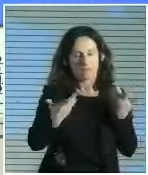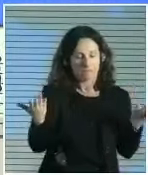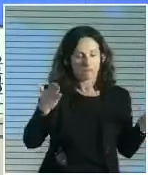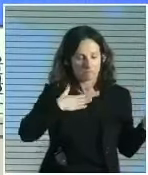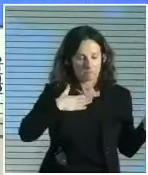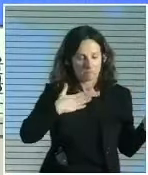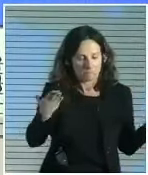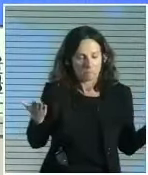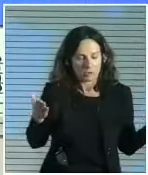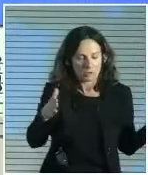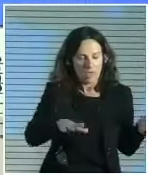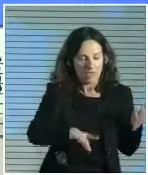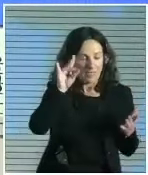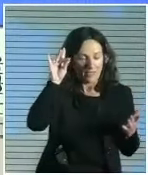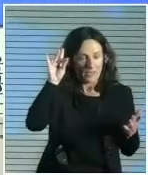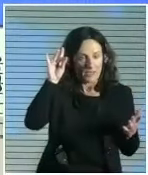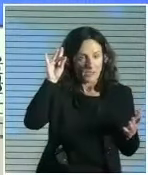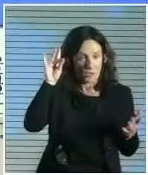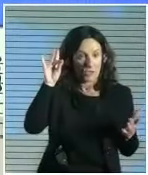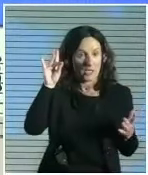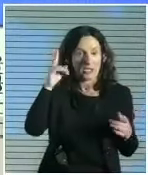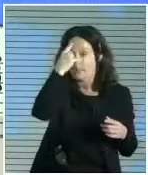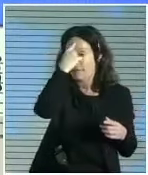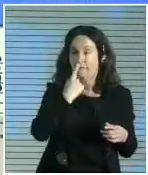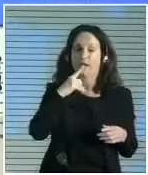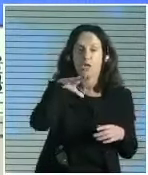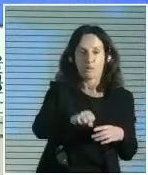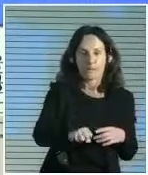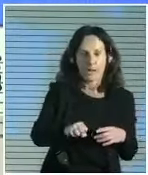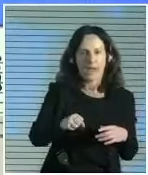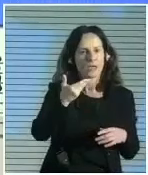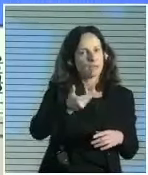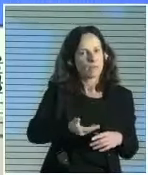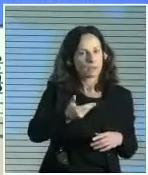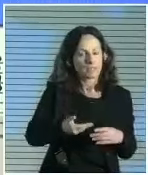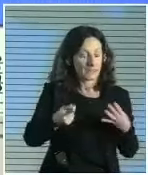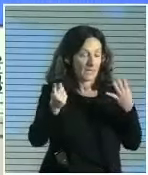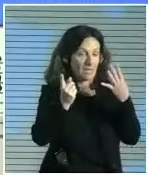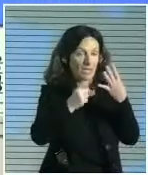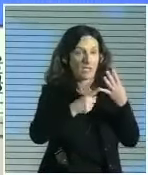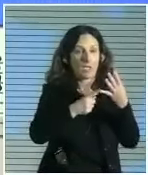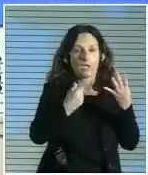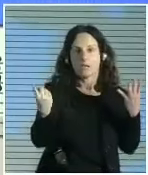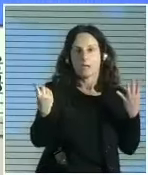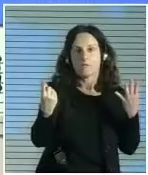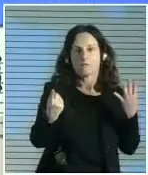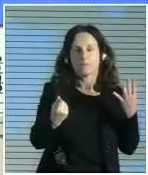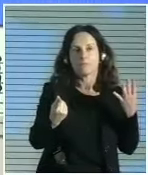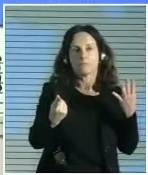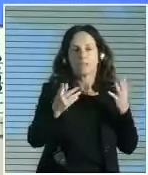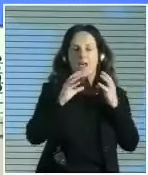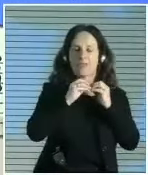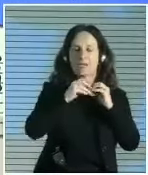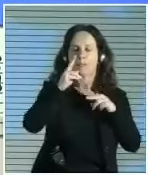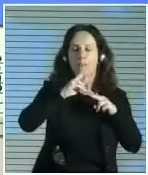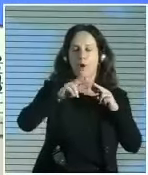you cannot create a policy or a framework for businesses and the productive sector if you don't bring the businesses with you.